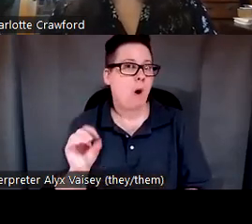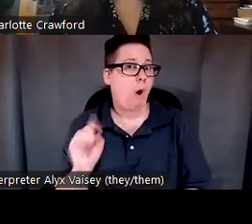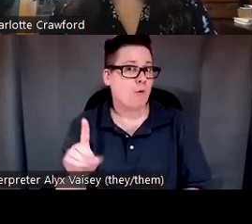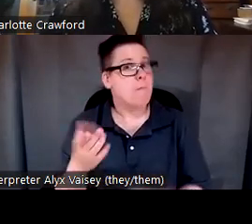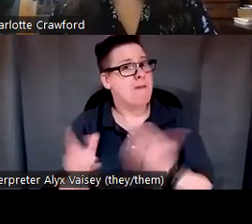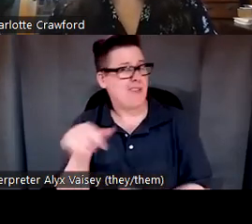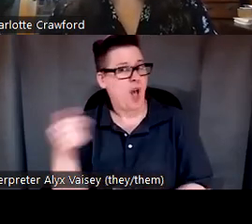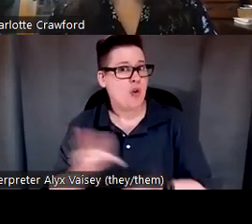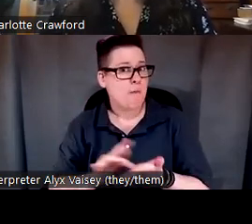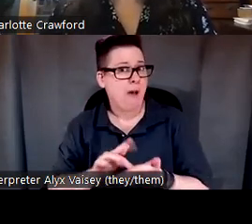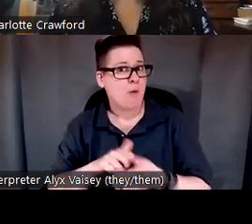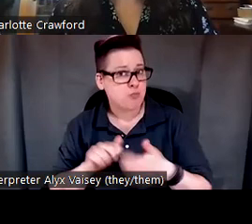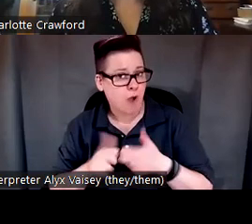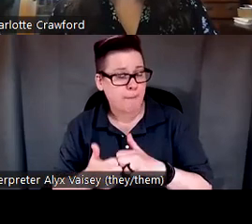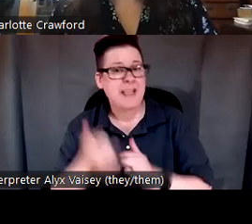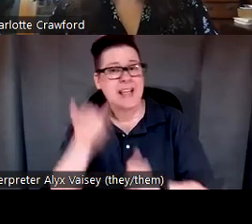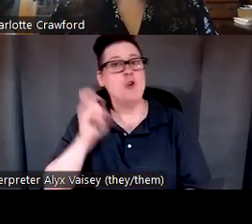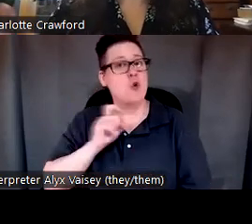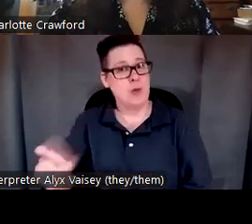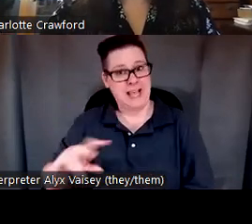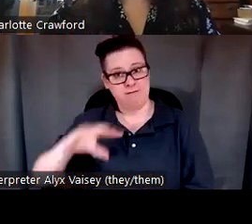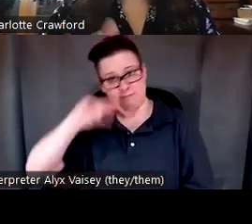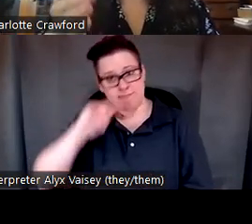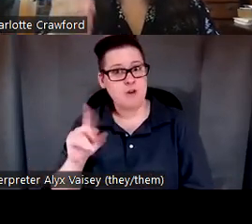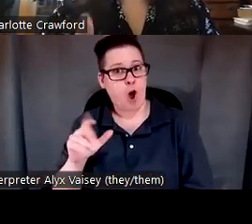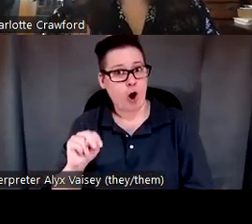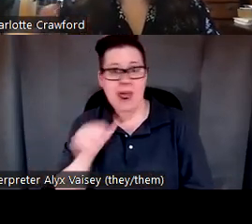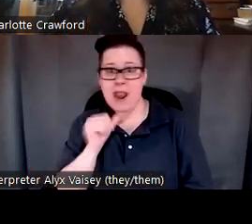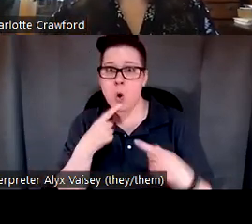problem. So if a Narcan doesn't work, look beyond that and treat the other symptoms.